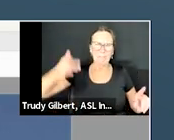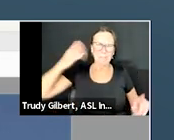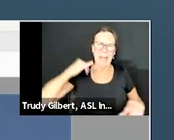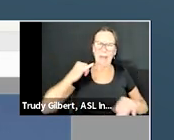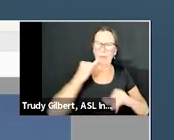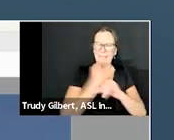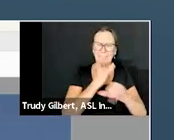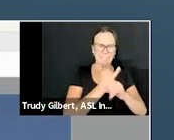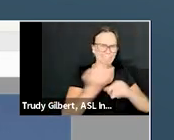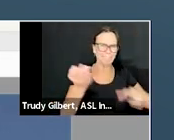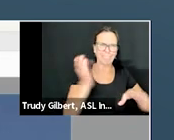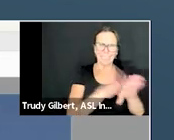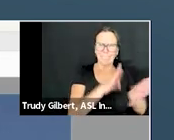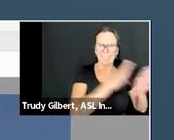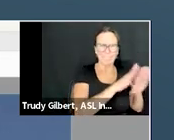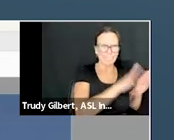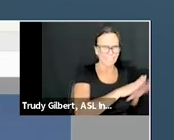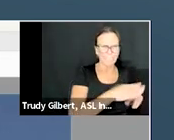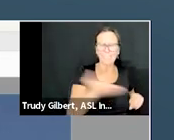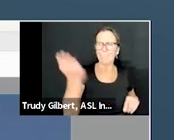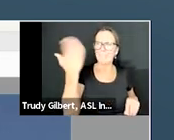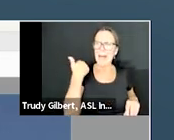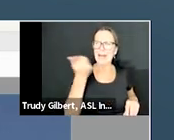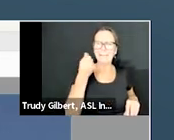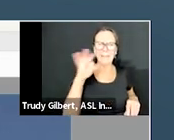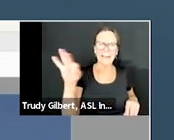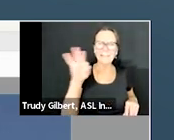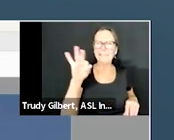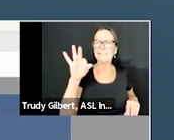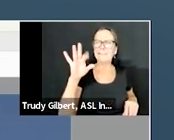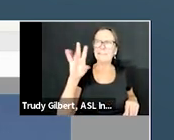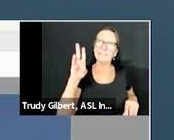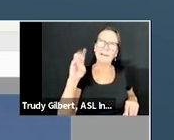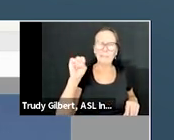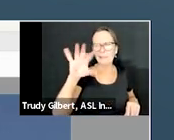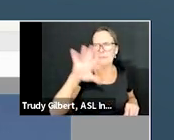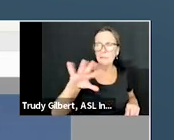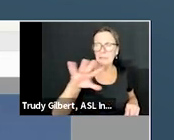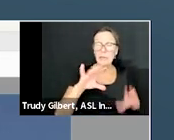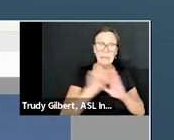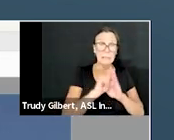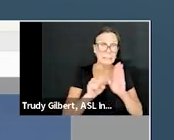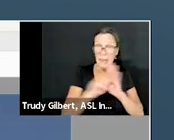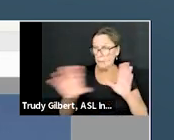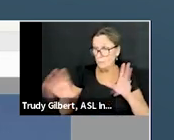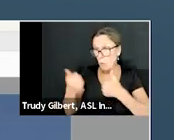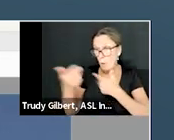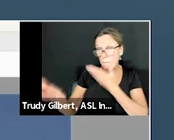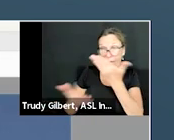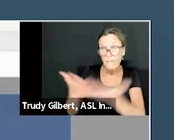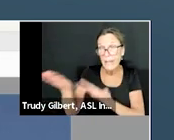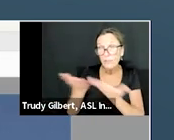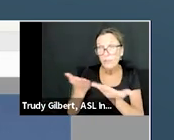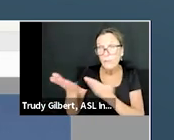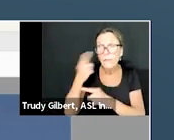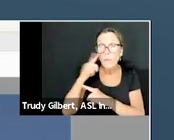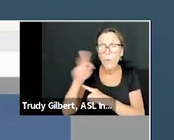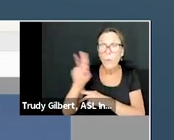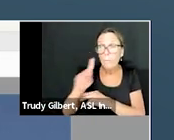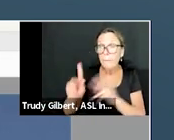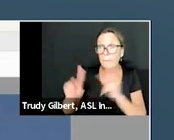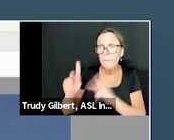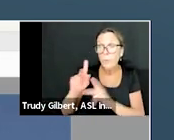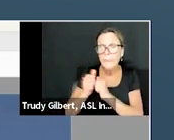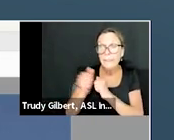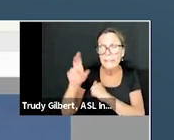in the 1970s. States more and more were providing services for people with disabilities in